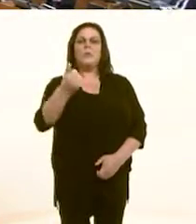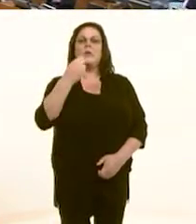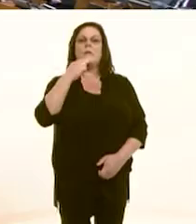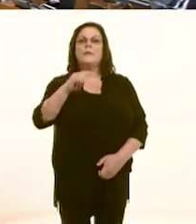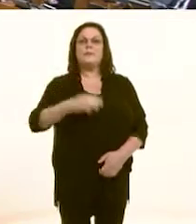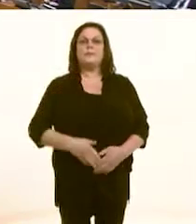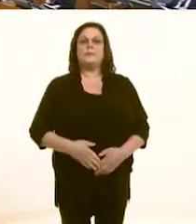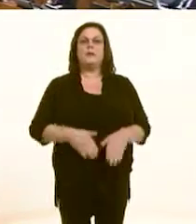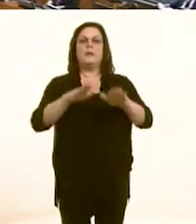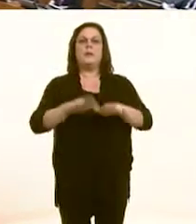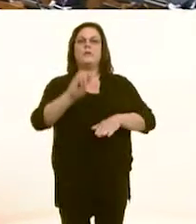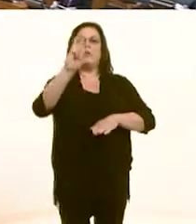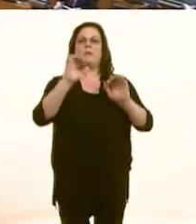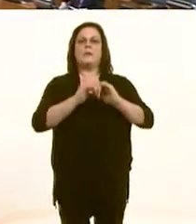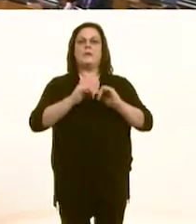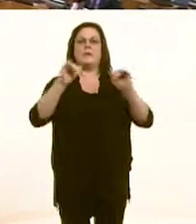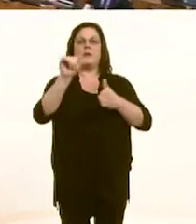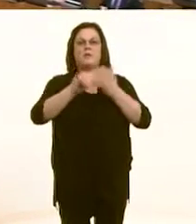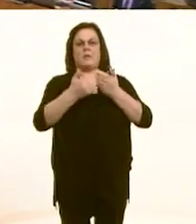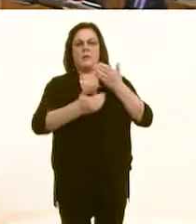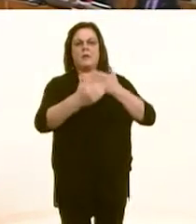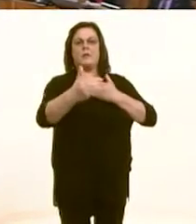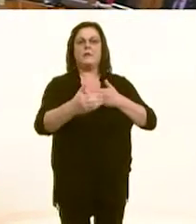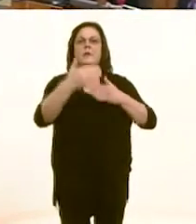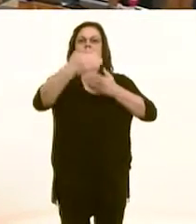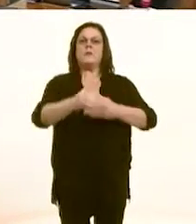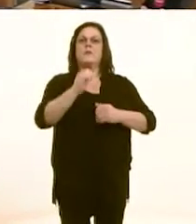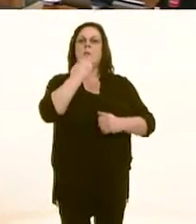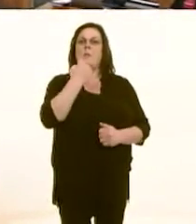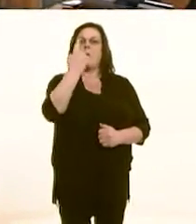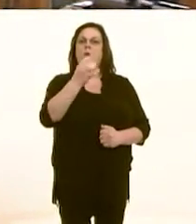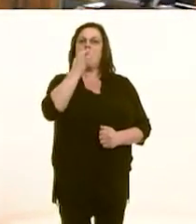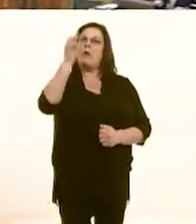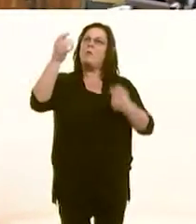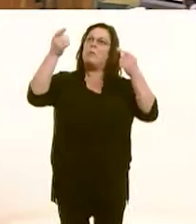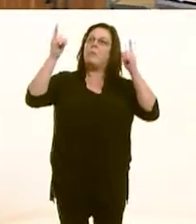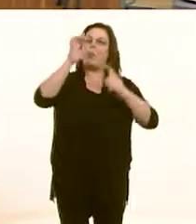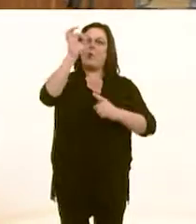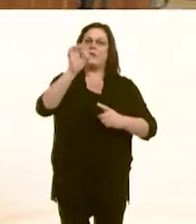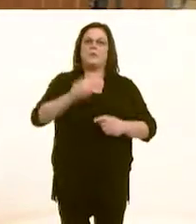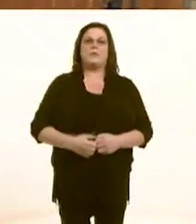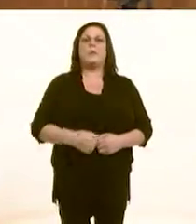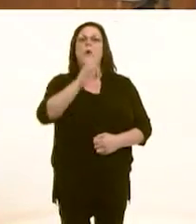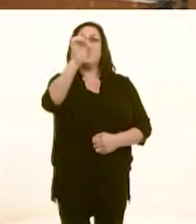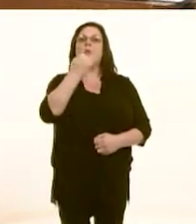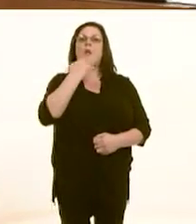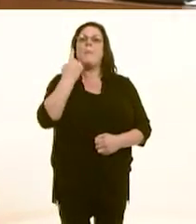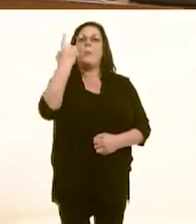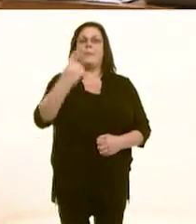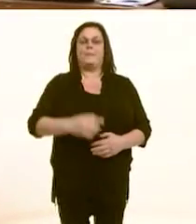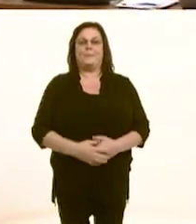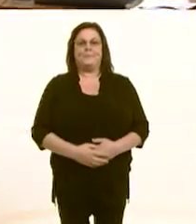Good afternoon. National Assembly of Wales is now in session, and the first item this afternoon, questions to the First Minister. Question one, Lynn